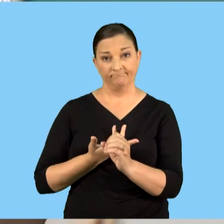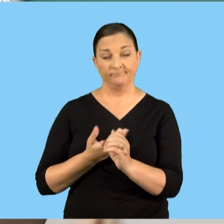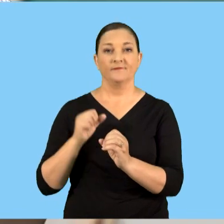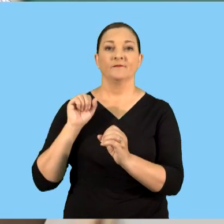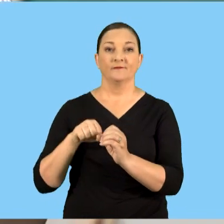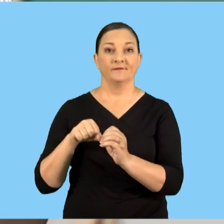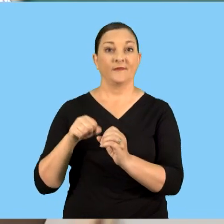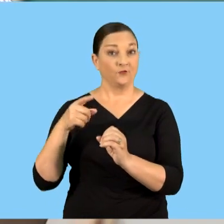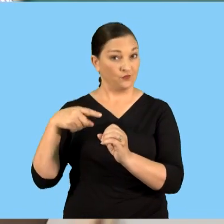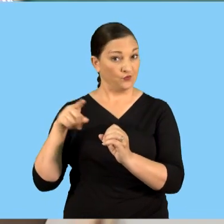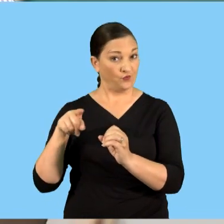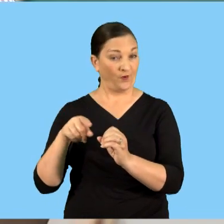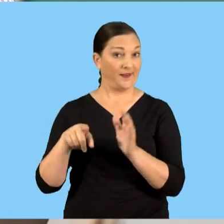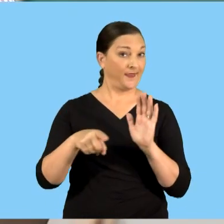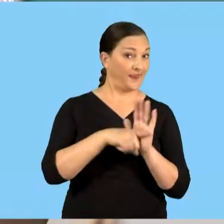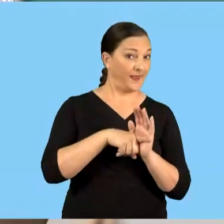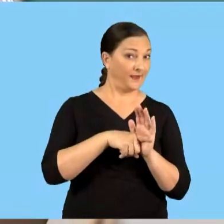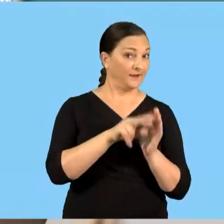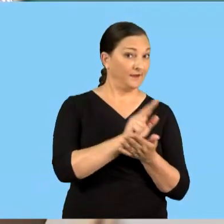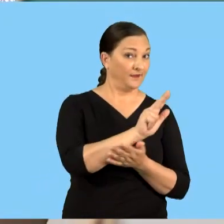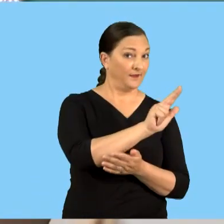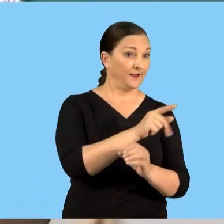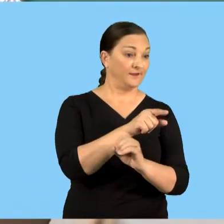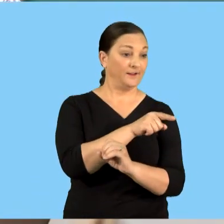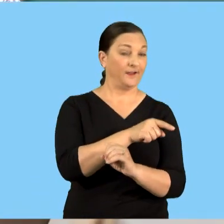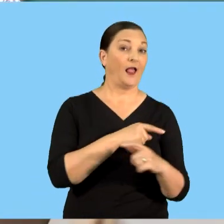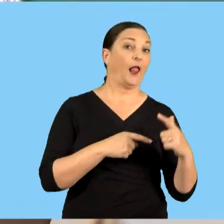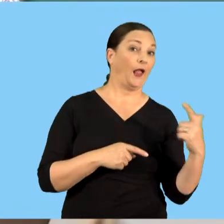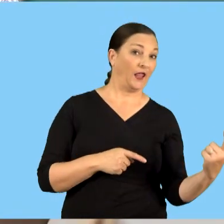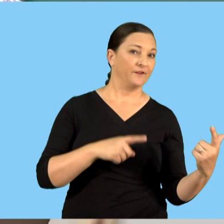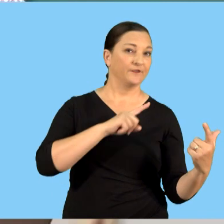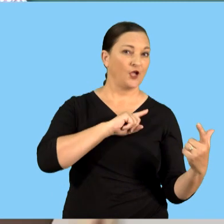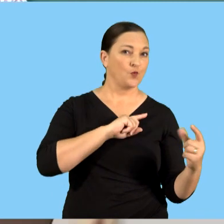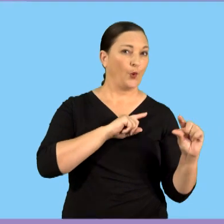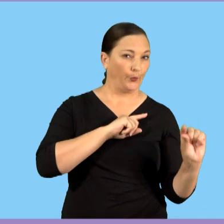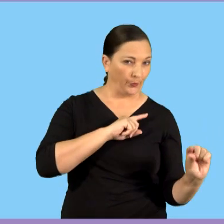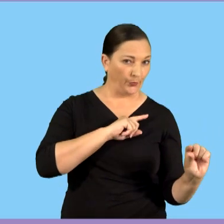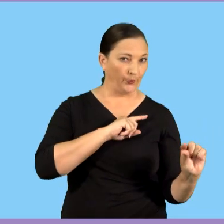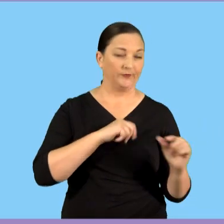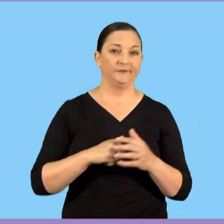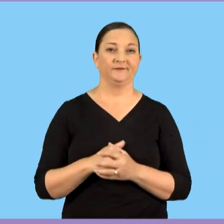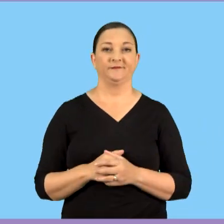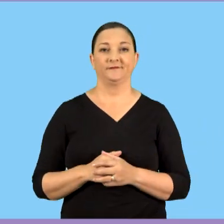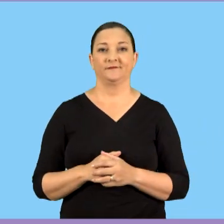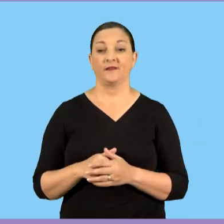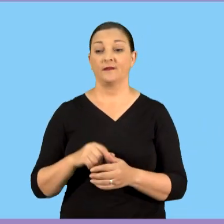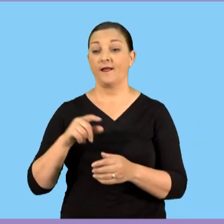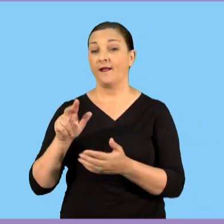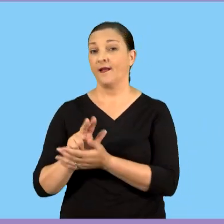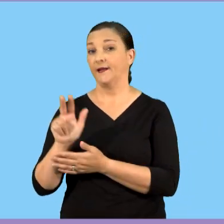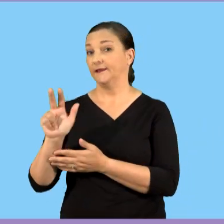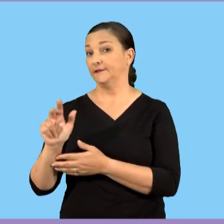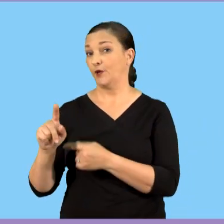smaller? Yes, because -18 is on the left side, it is the one that is smaller than